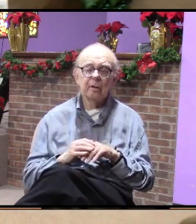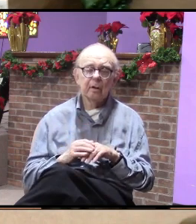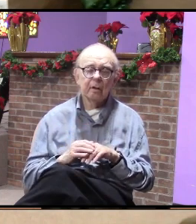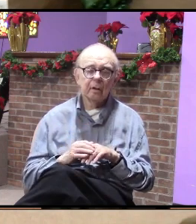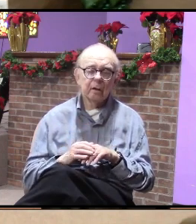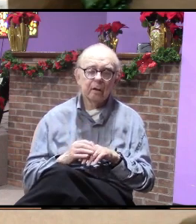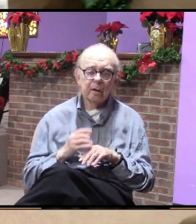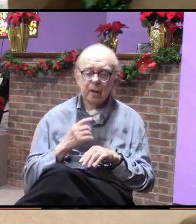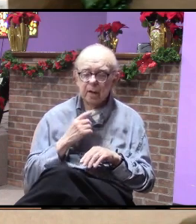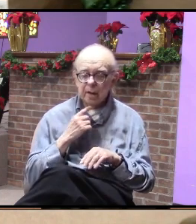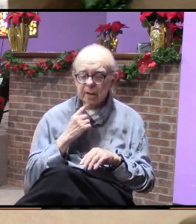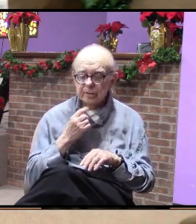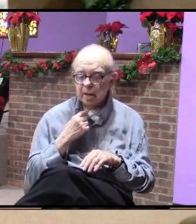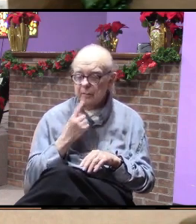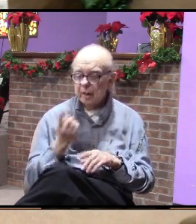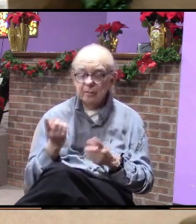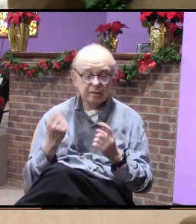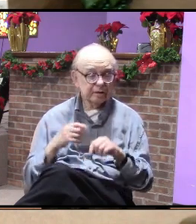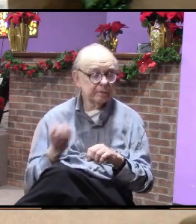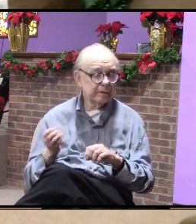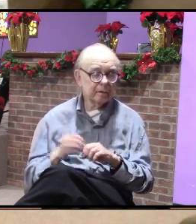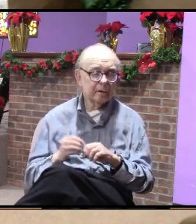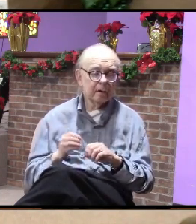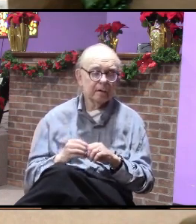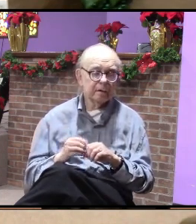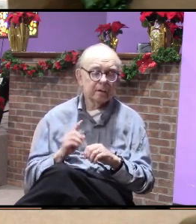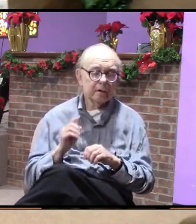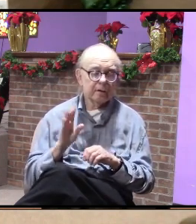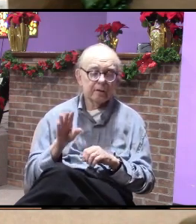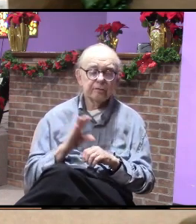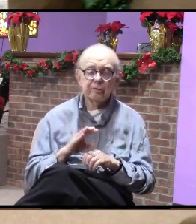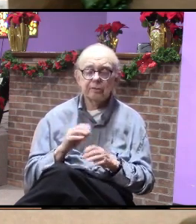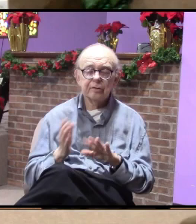and they'll say, I'm not coming here anymore. It's dying.